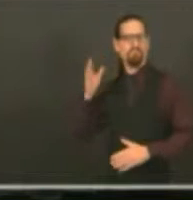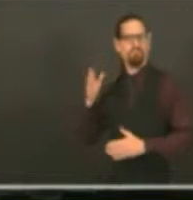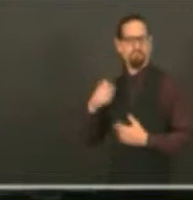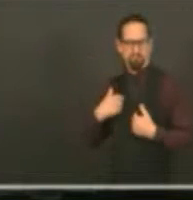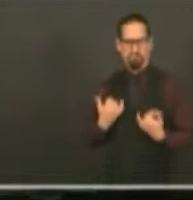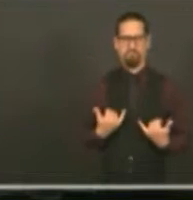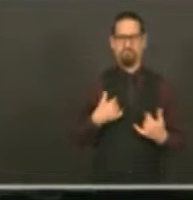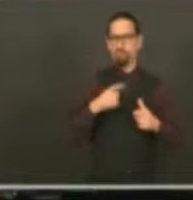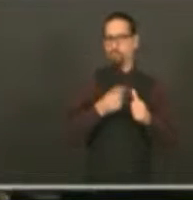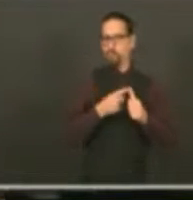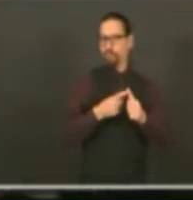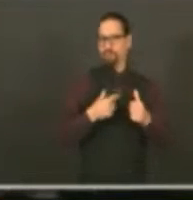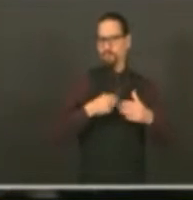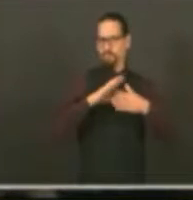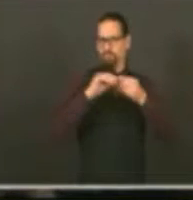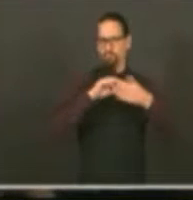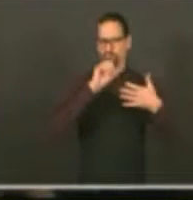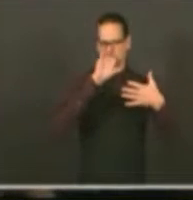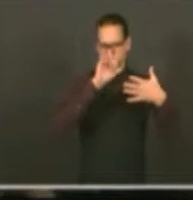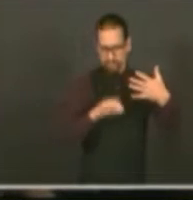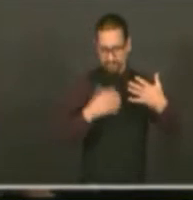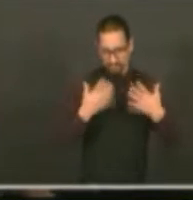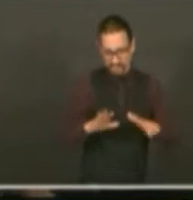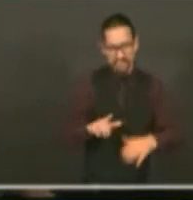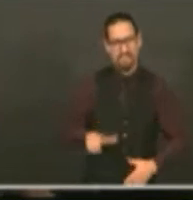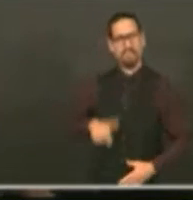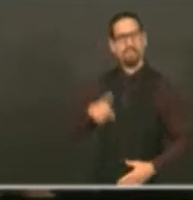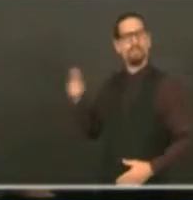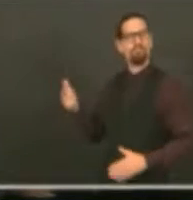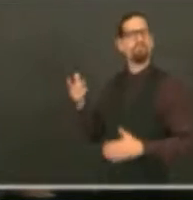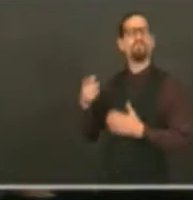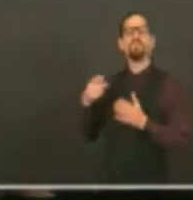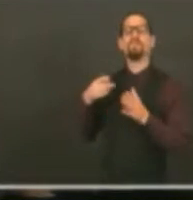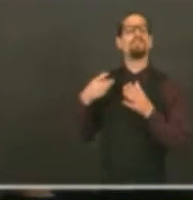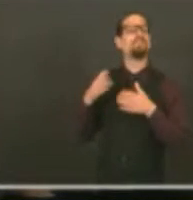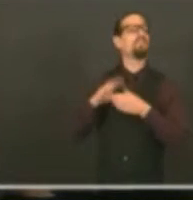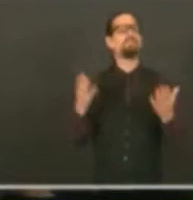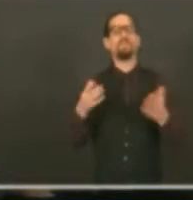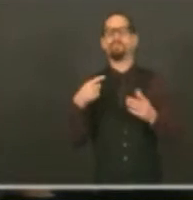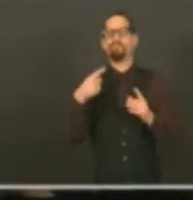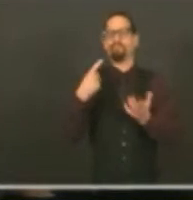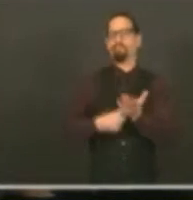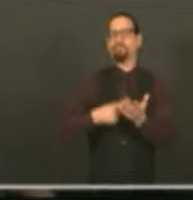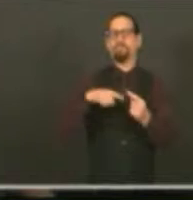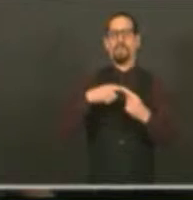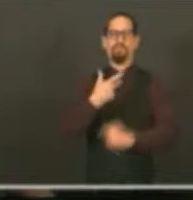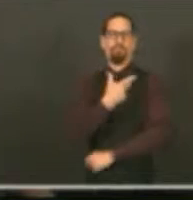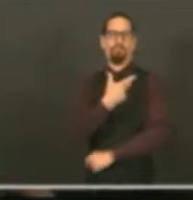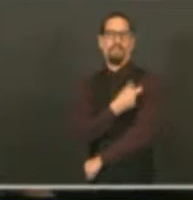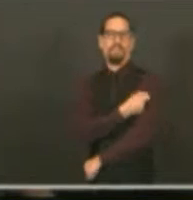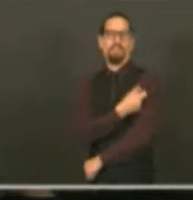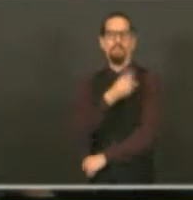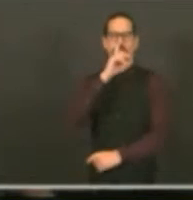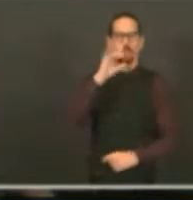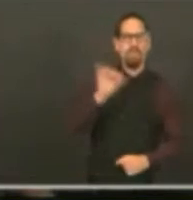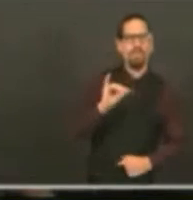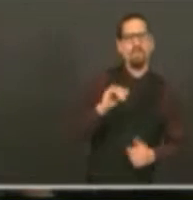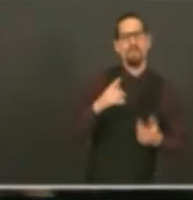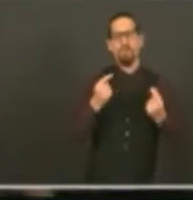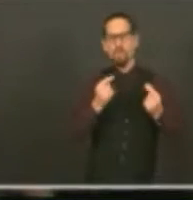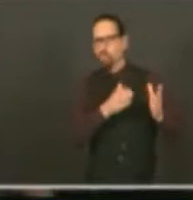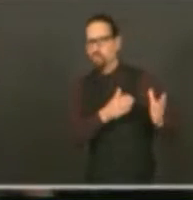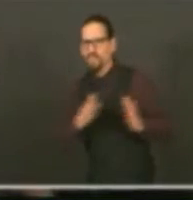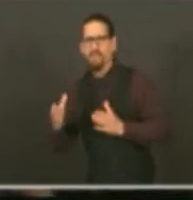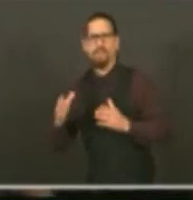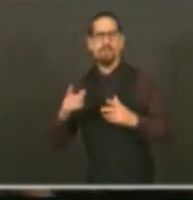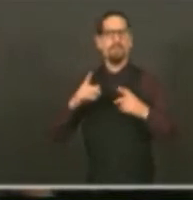about vaccines and what Rhode Islanders can expect as it relates to vaccine